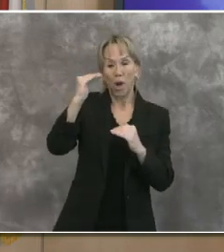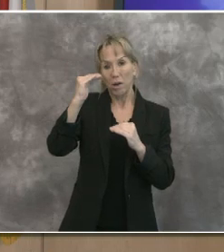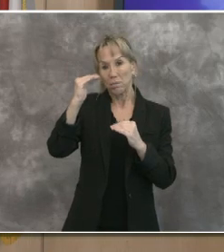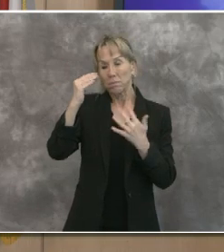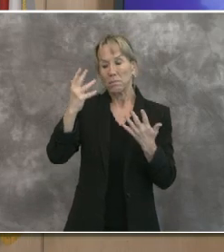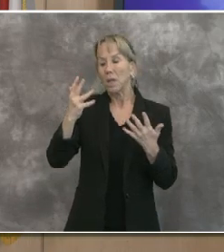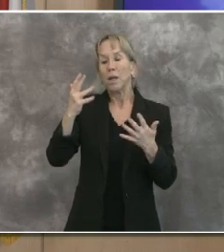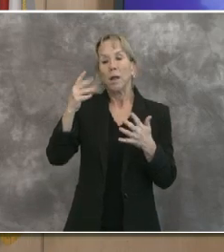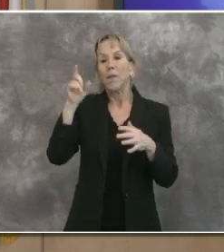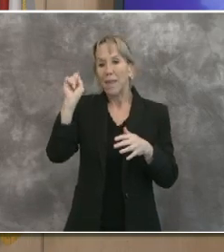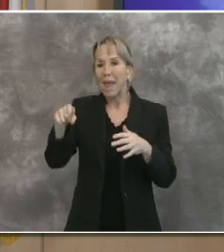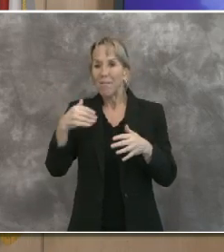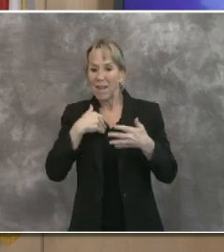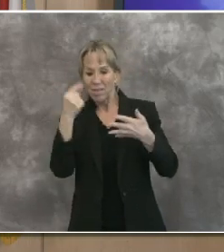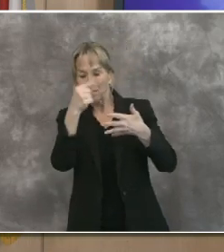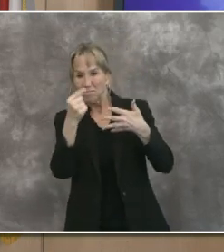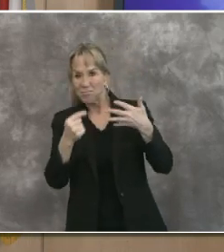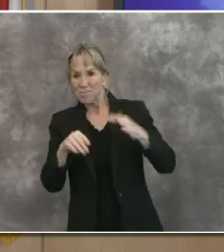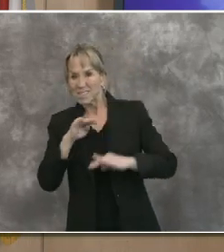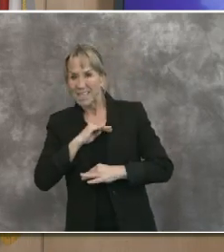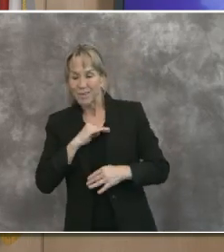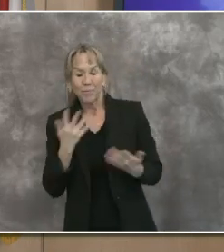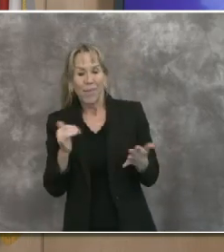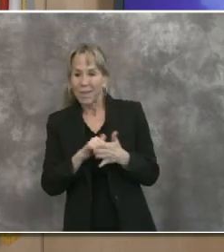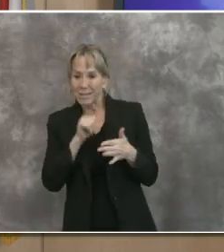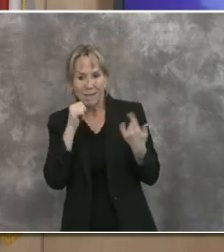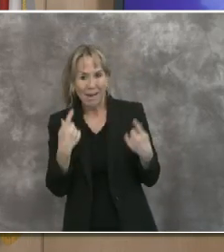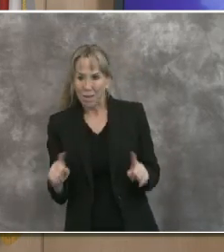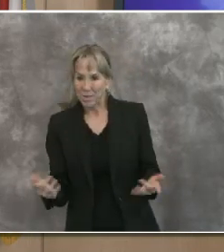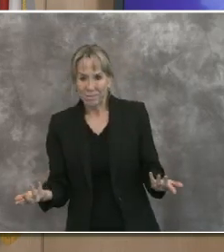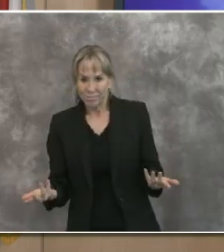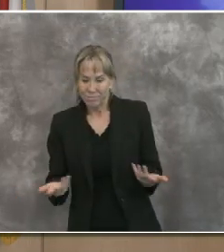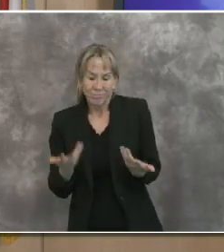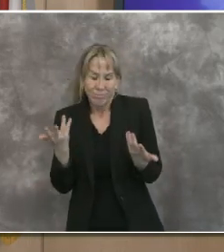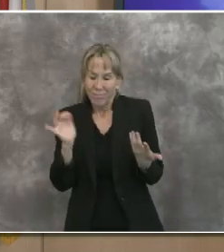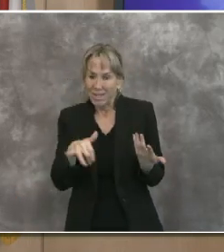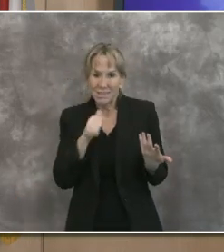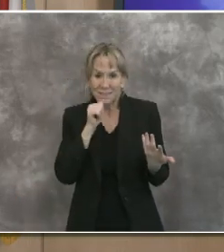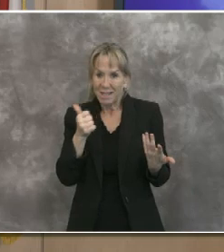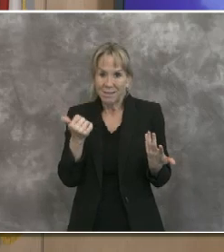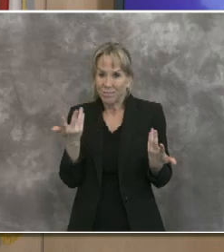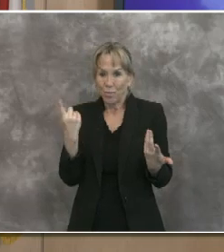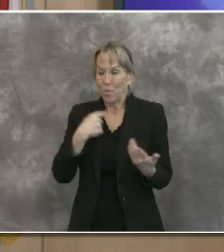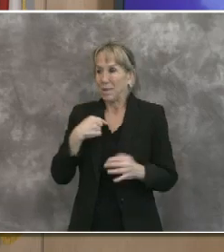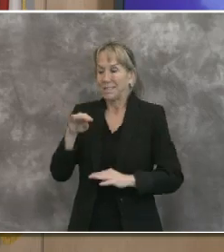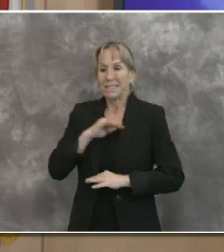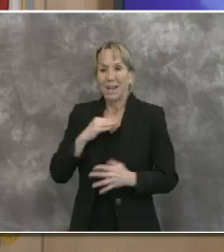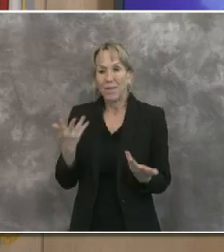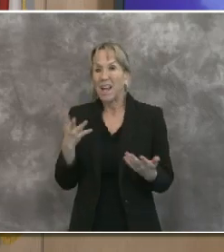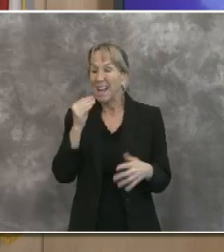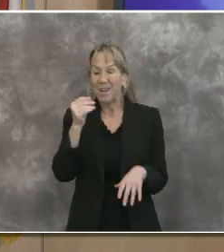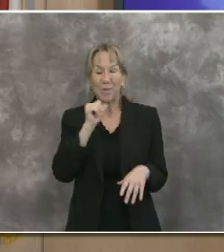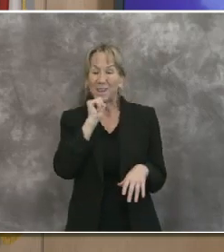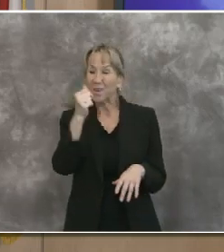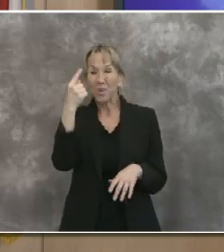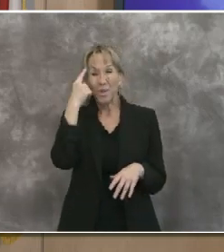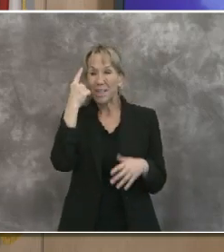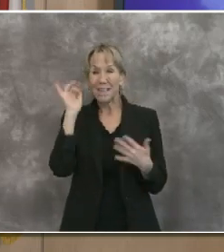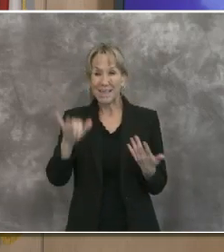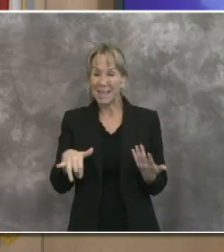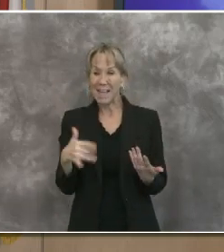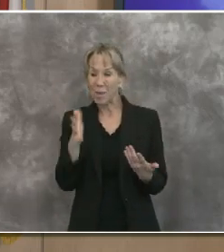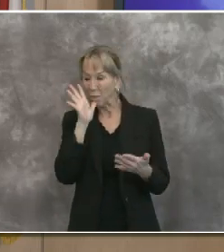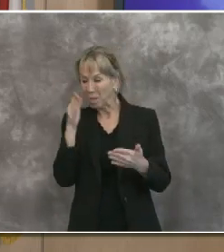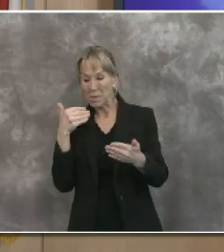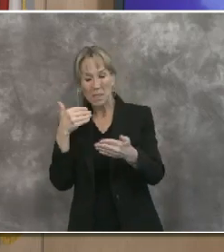for all counties that want to move beyond that. That is not currently a criteria that we meet, nor is it likely a criteria that we